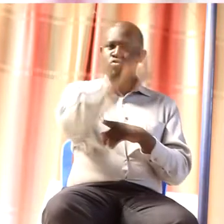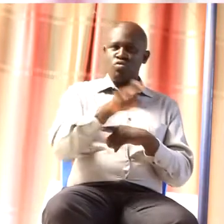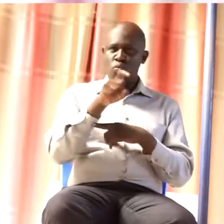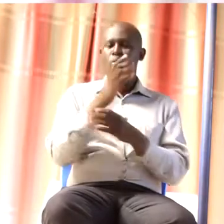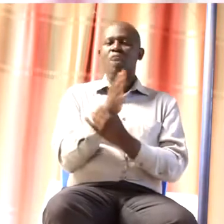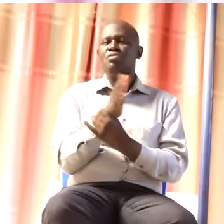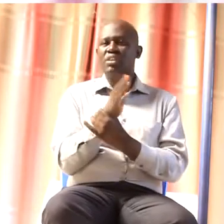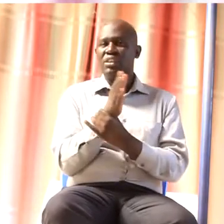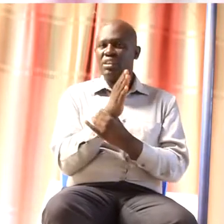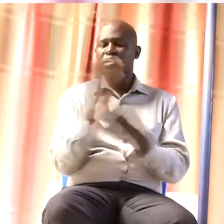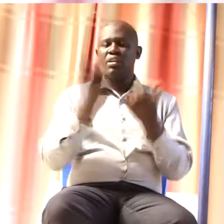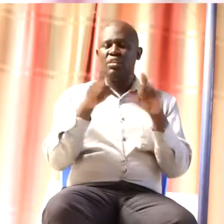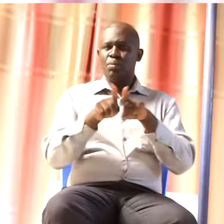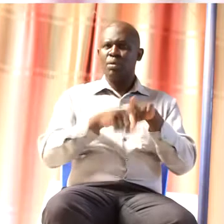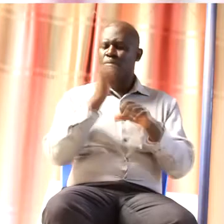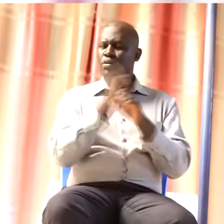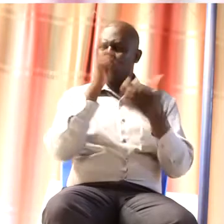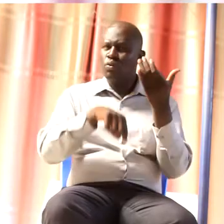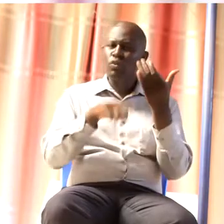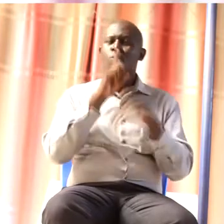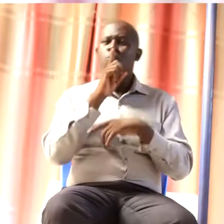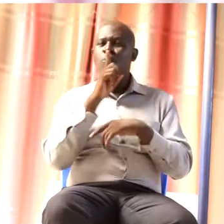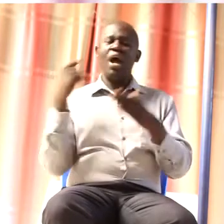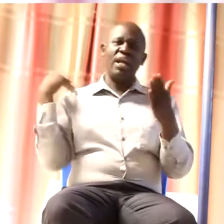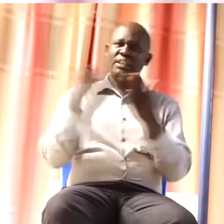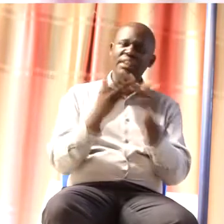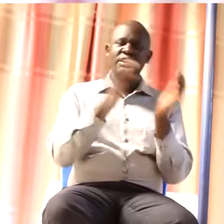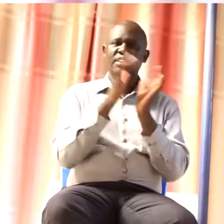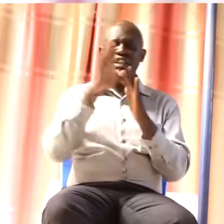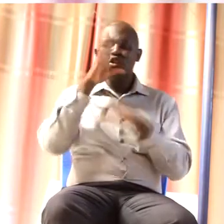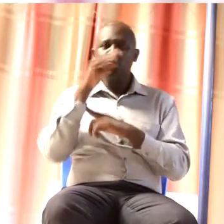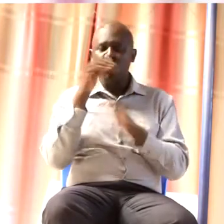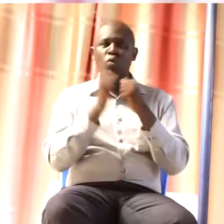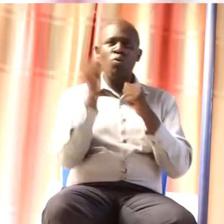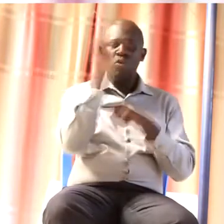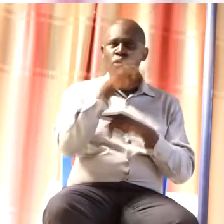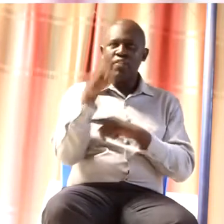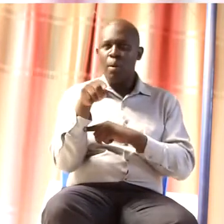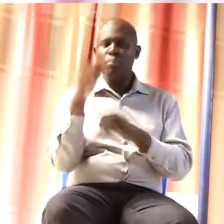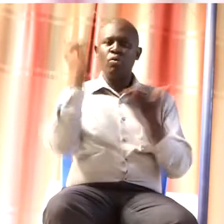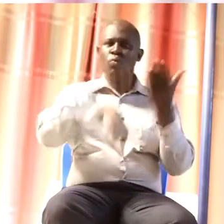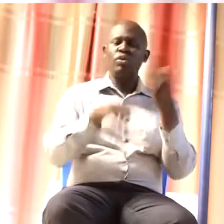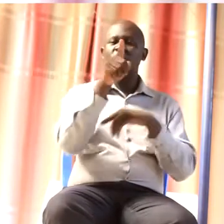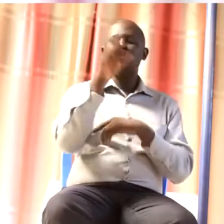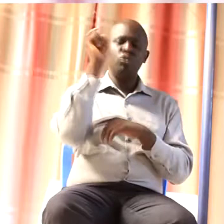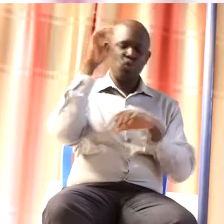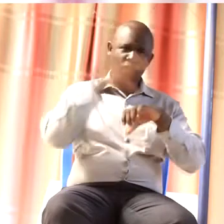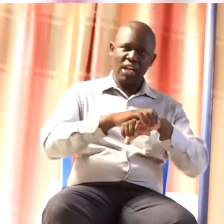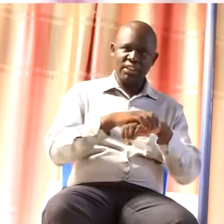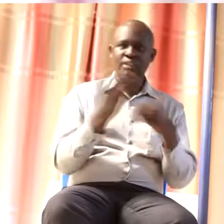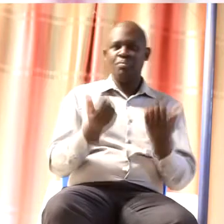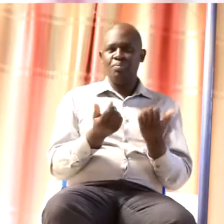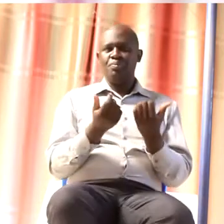John chapter 21, they were silent until Jesus spoke to them and asked them, what did you catch?